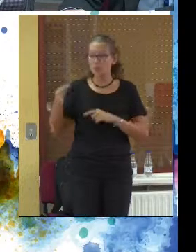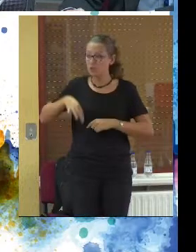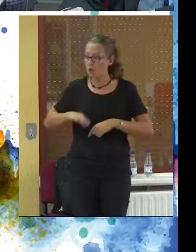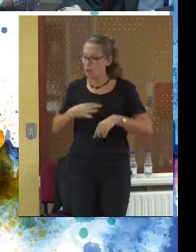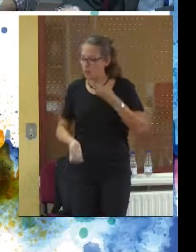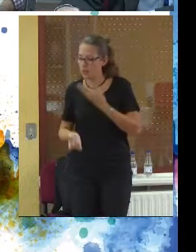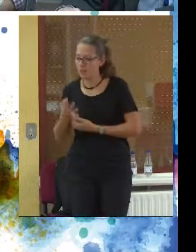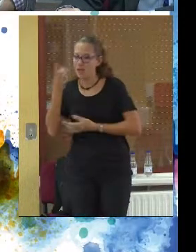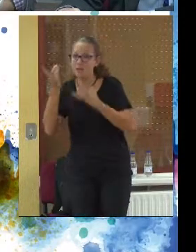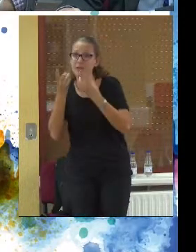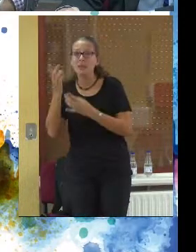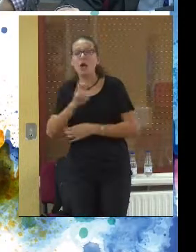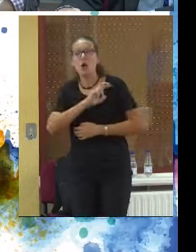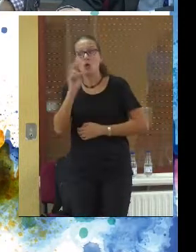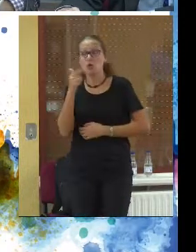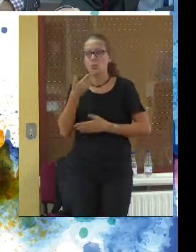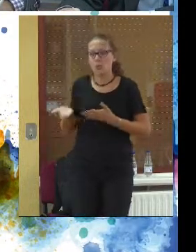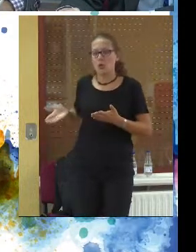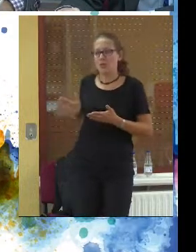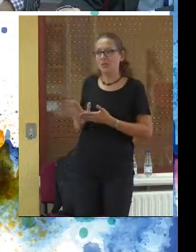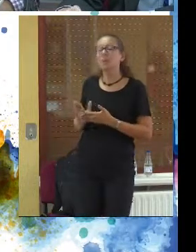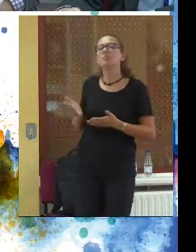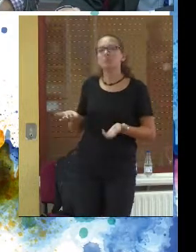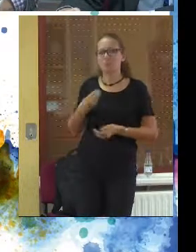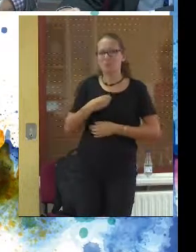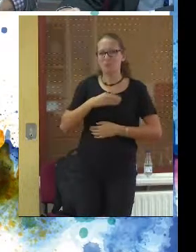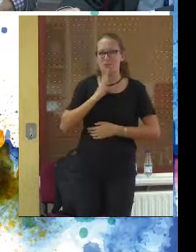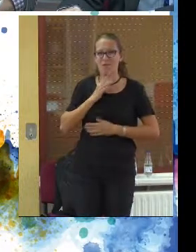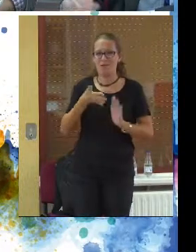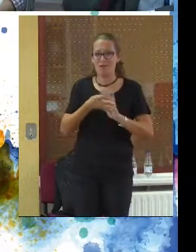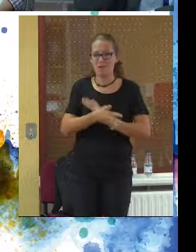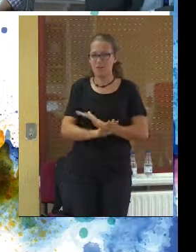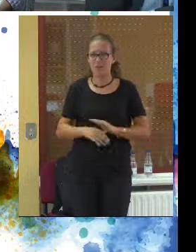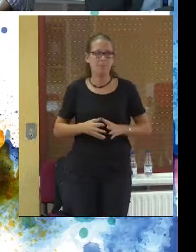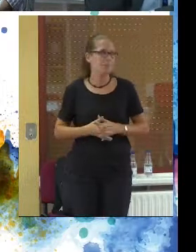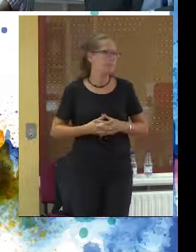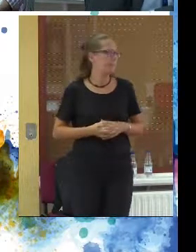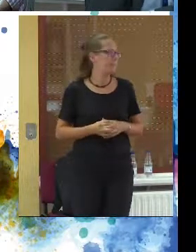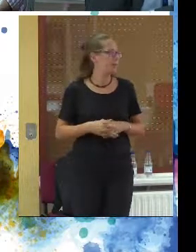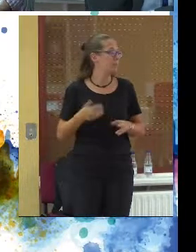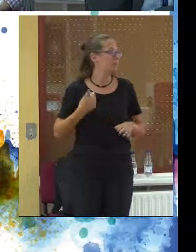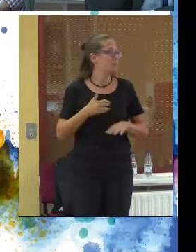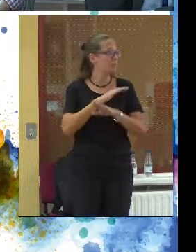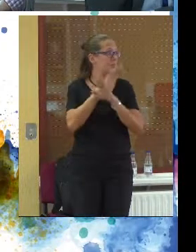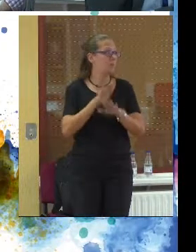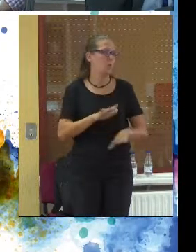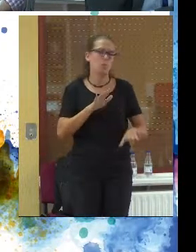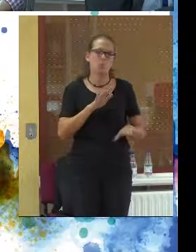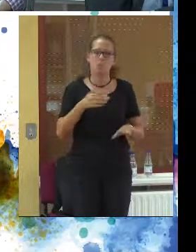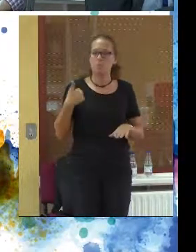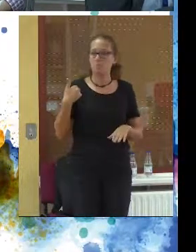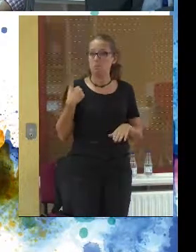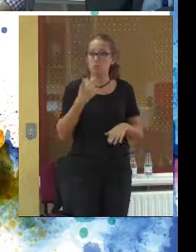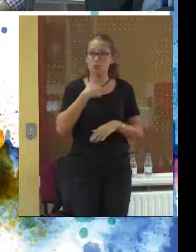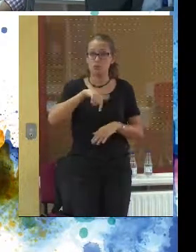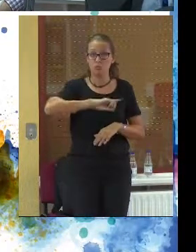can build on an activity, and then we would use it further with individuals. And the last